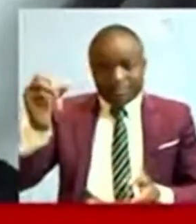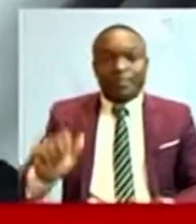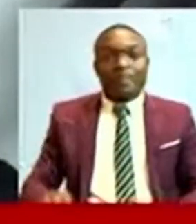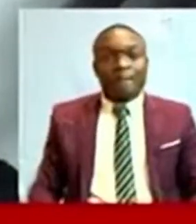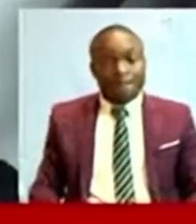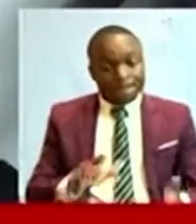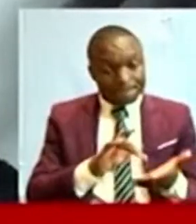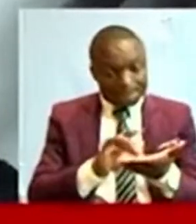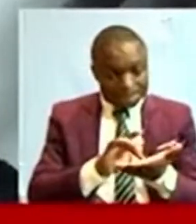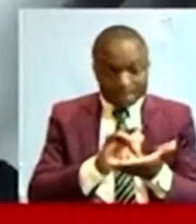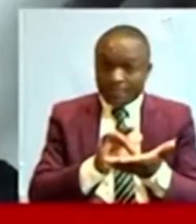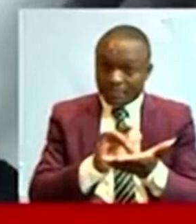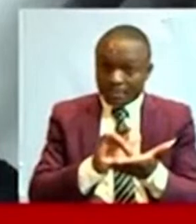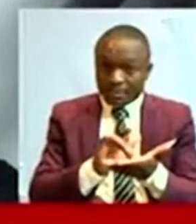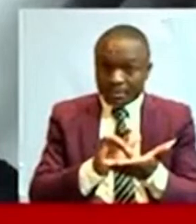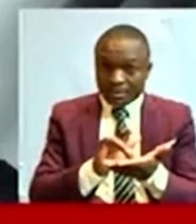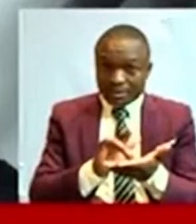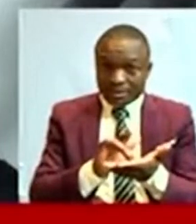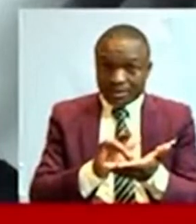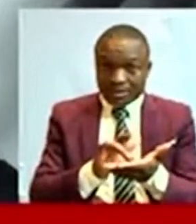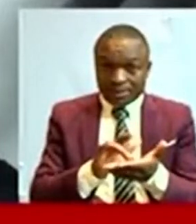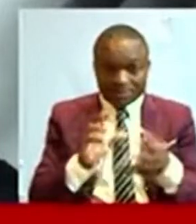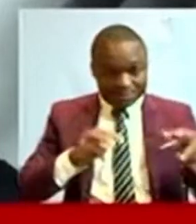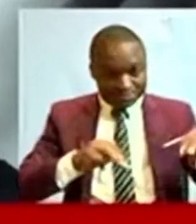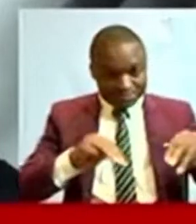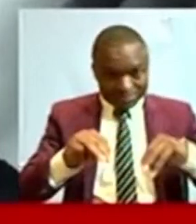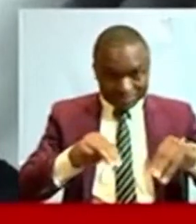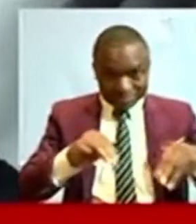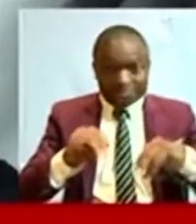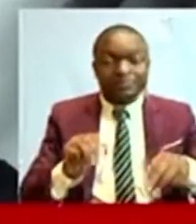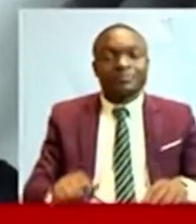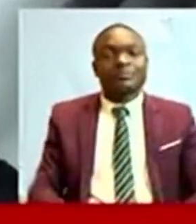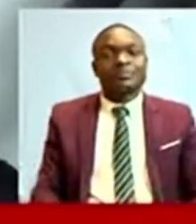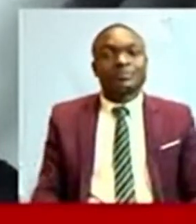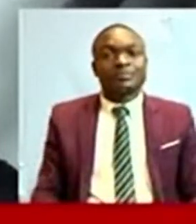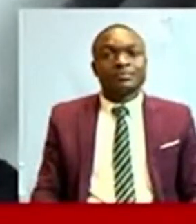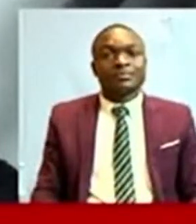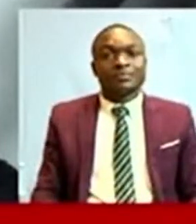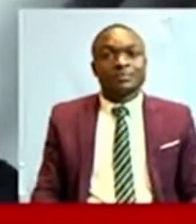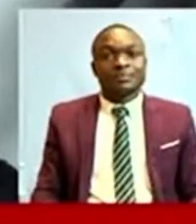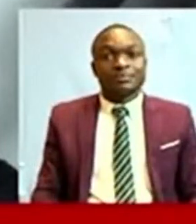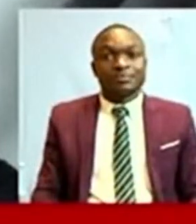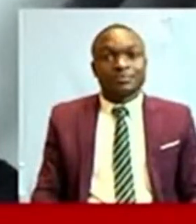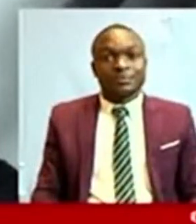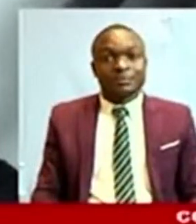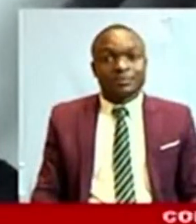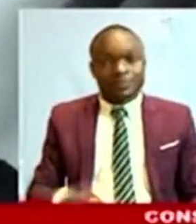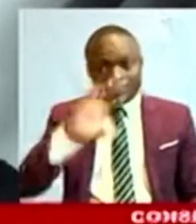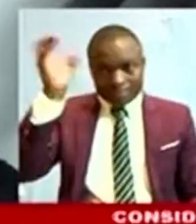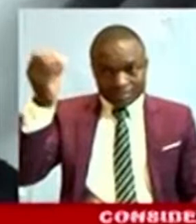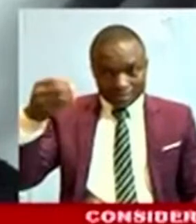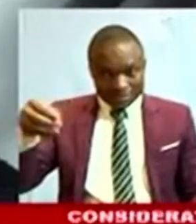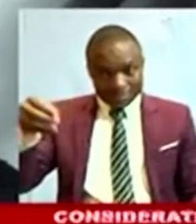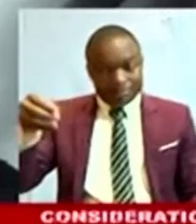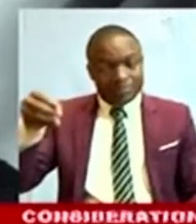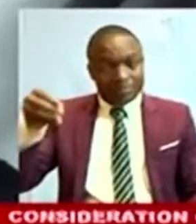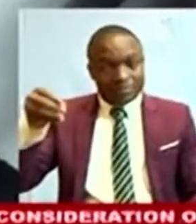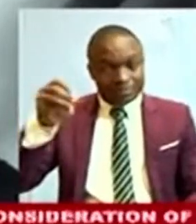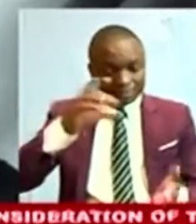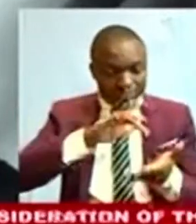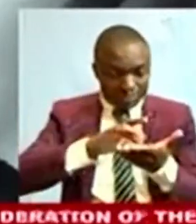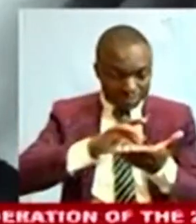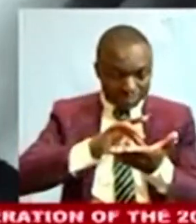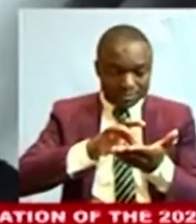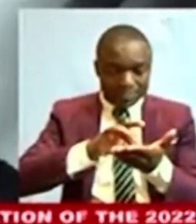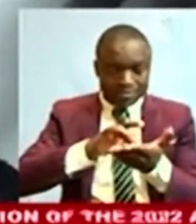Medicines and medical supply chain management. The percentage availability of drugs and essential medical